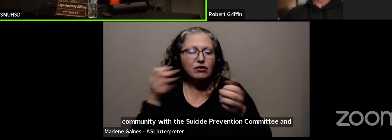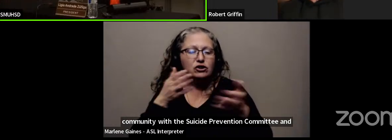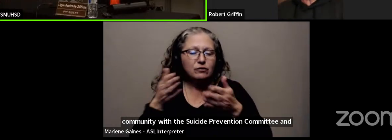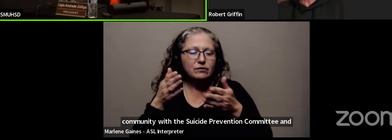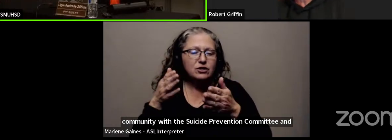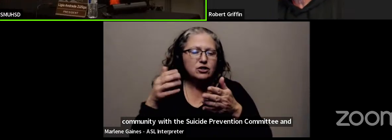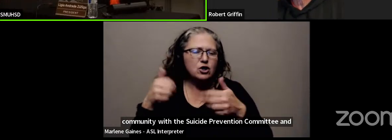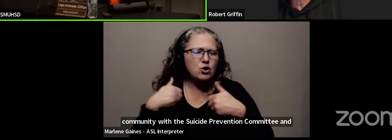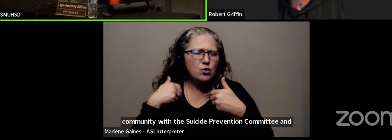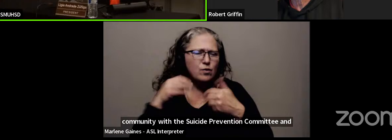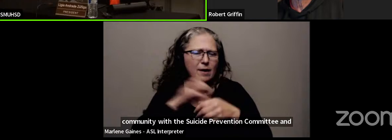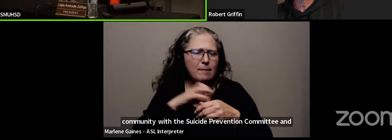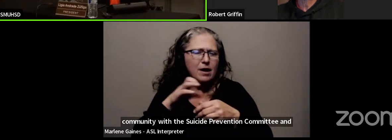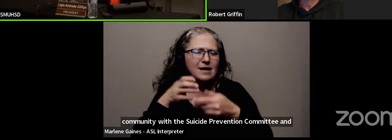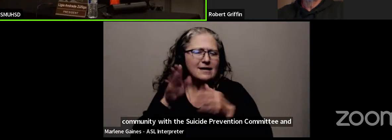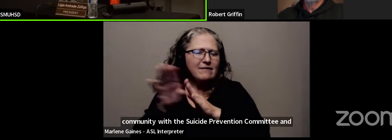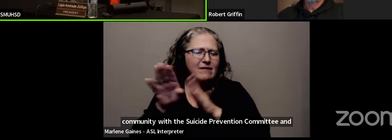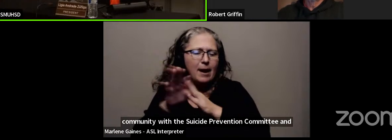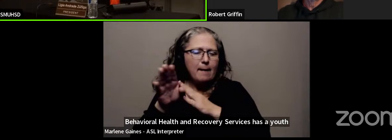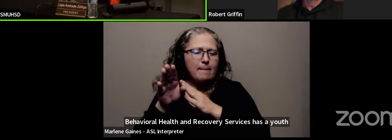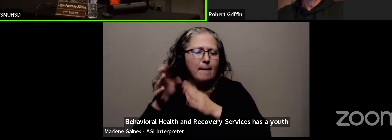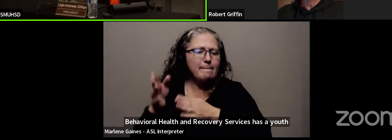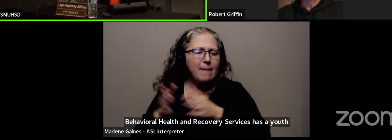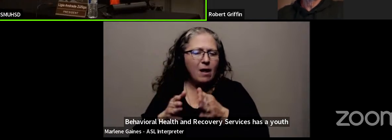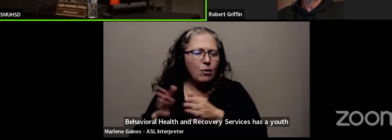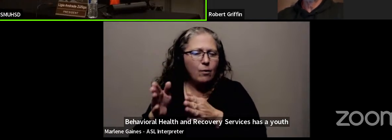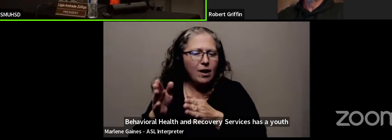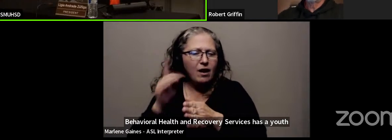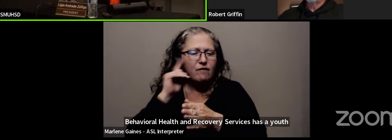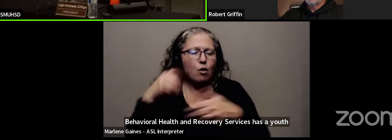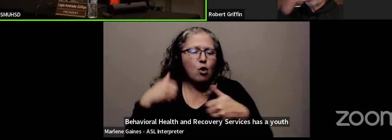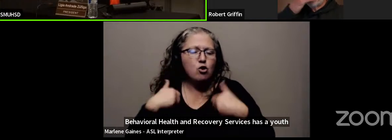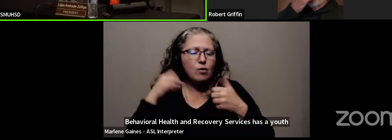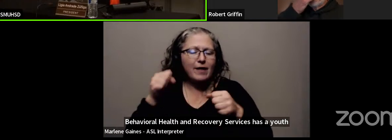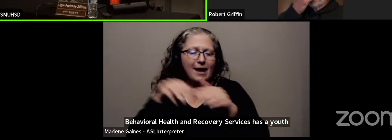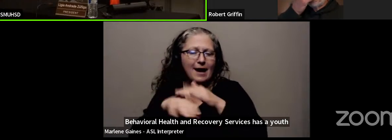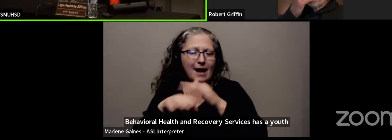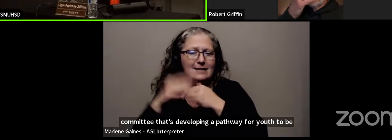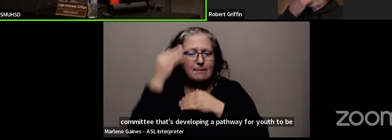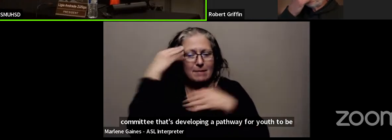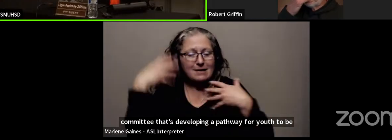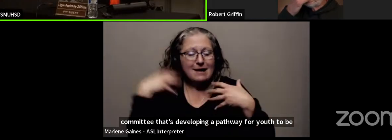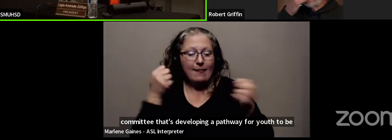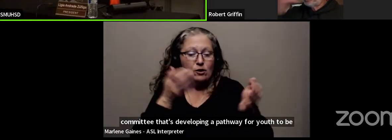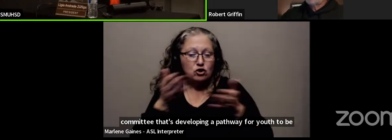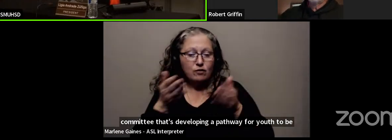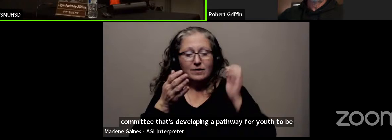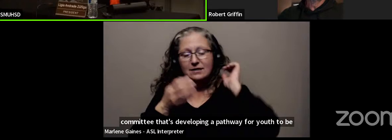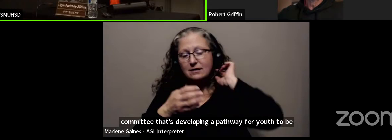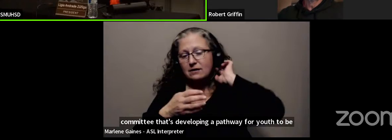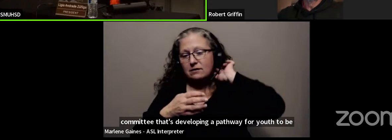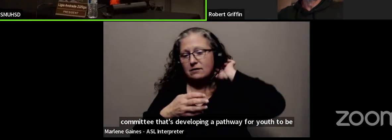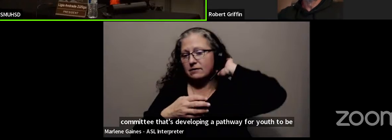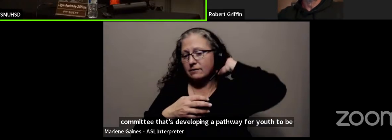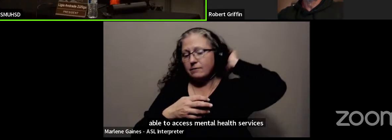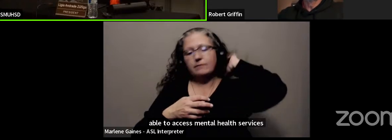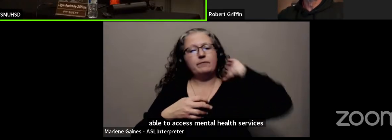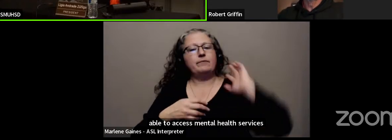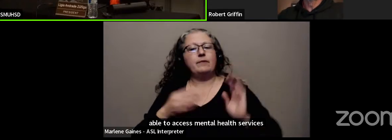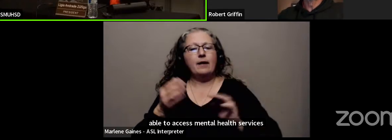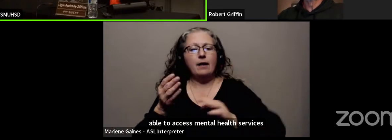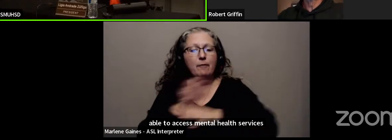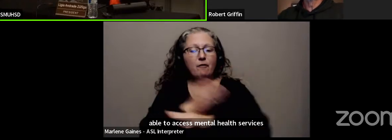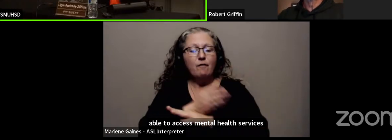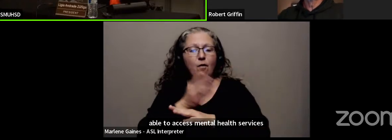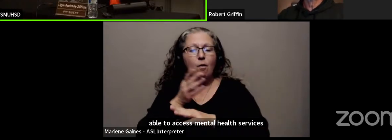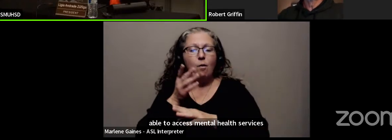developing a pathway for youth to be able to access mental health services before they get into a situation where